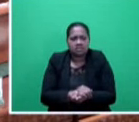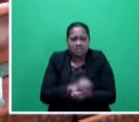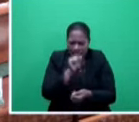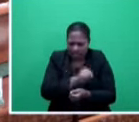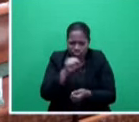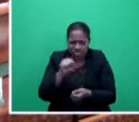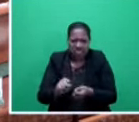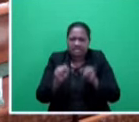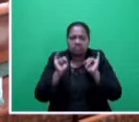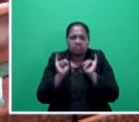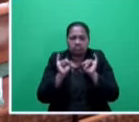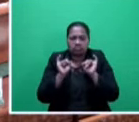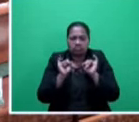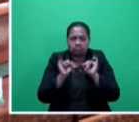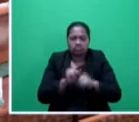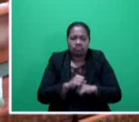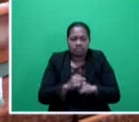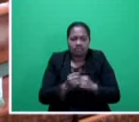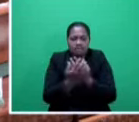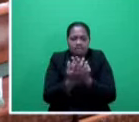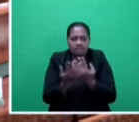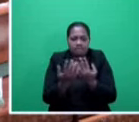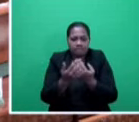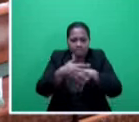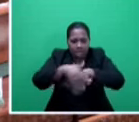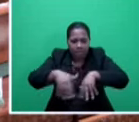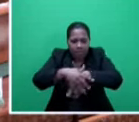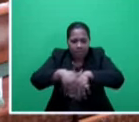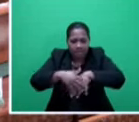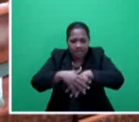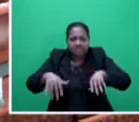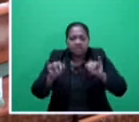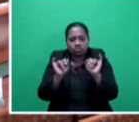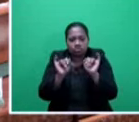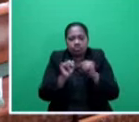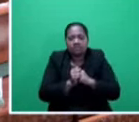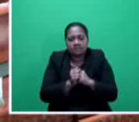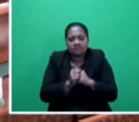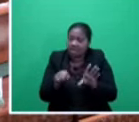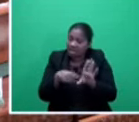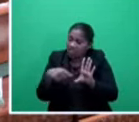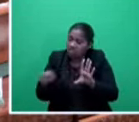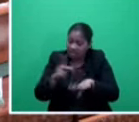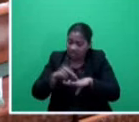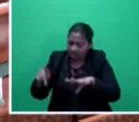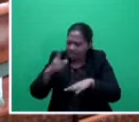justice issues. Outside of Parliament, you may call for dialogue and